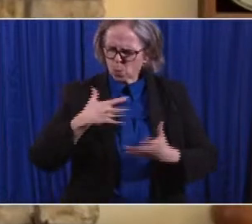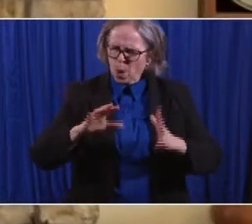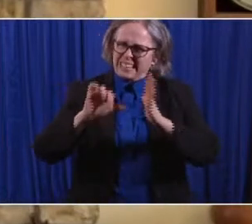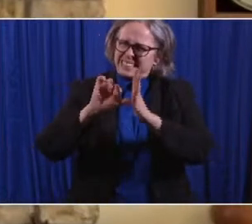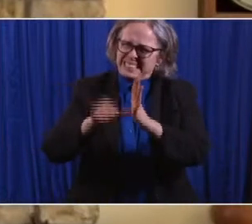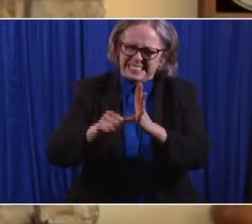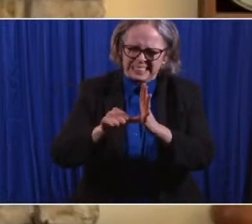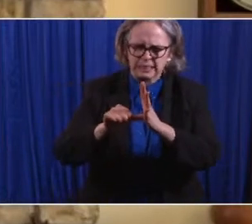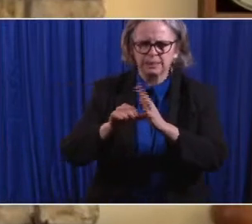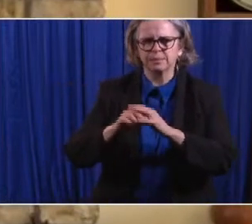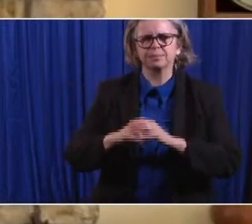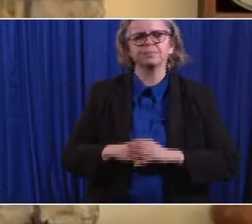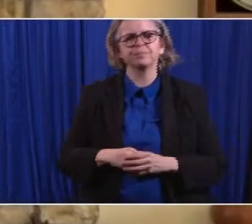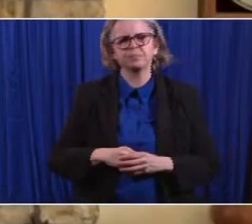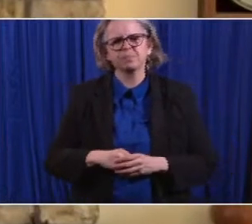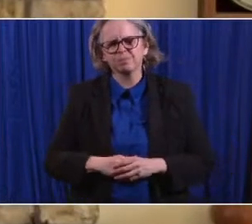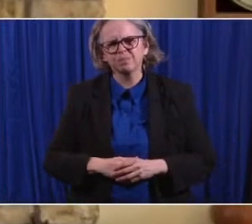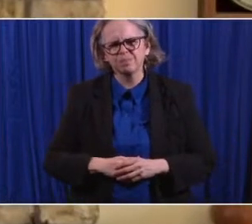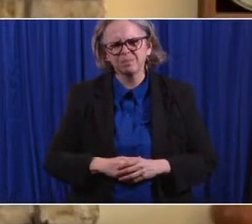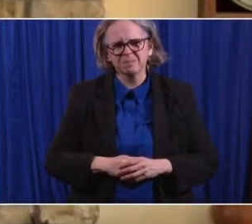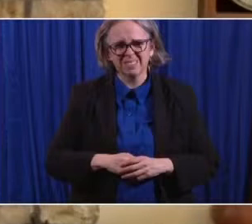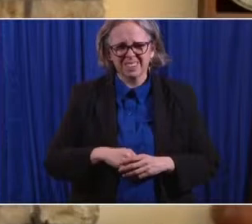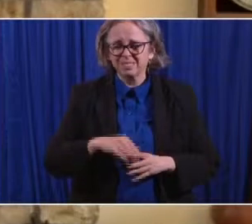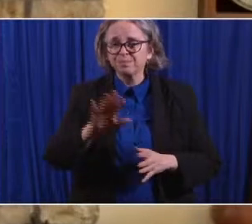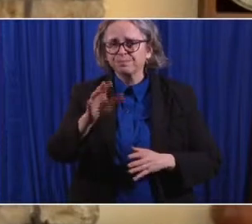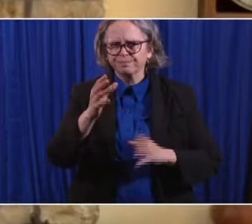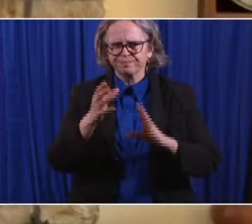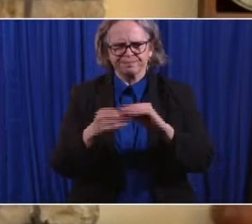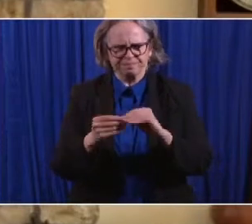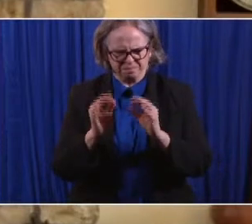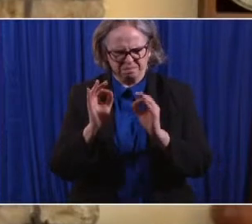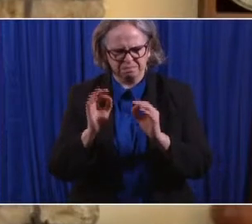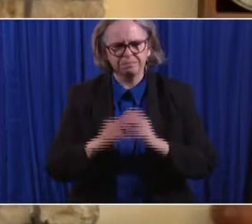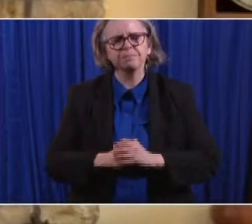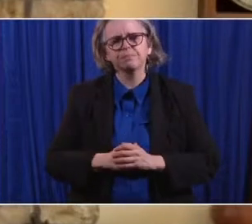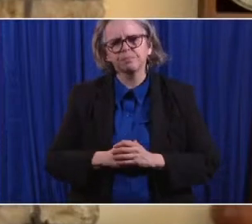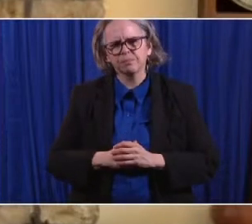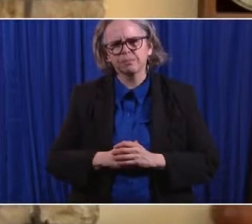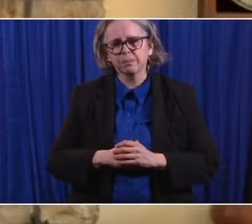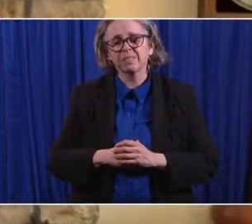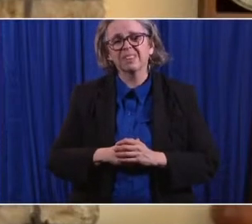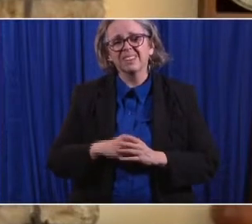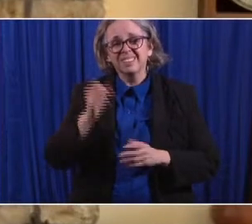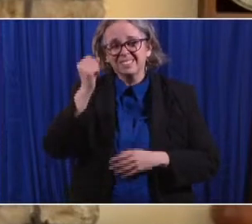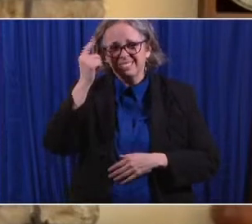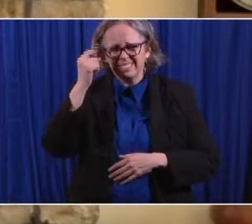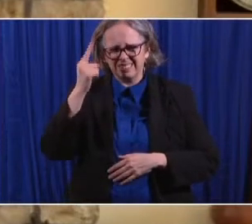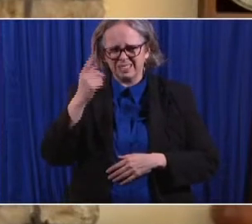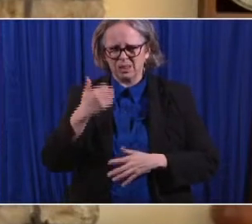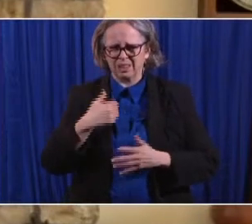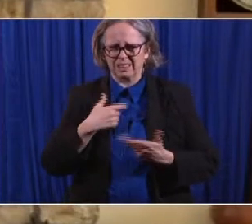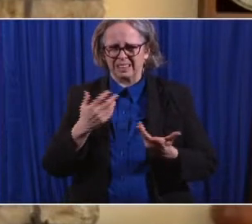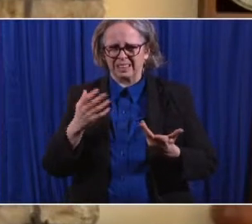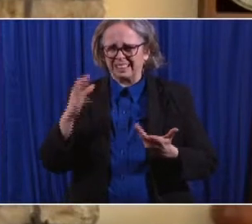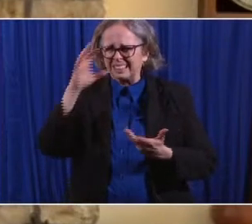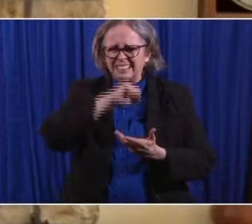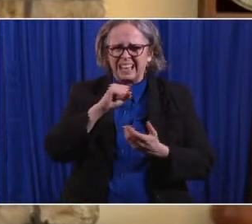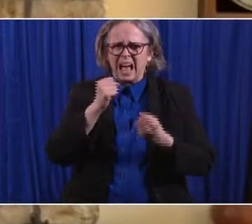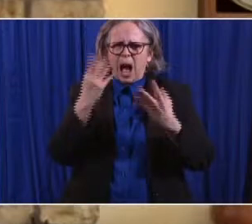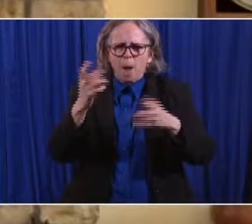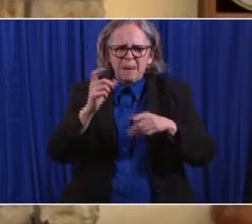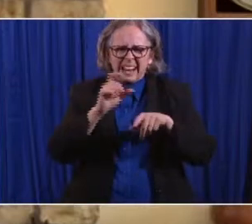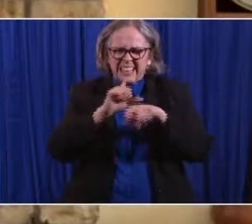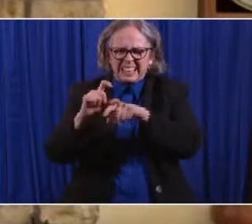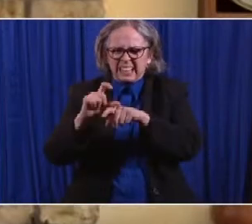we have said is that if you, first of all, you should try to estimate the best you can. Second, if you have something left